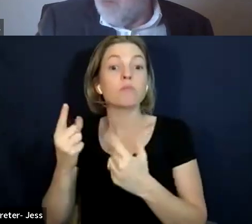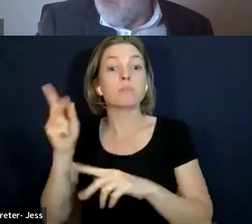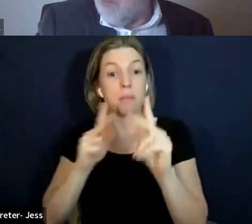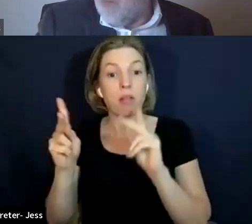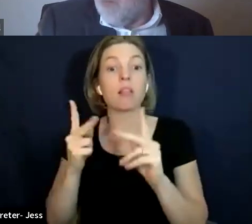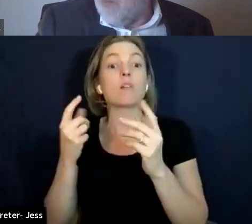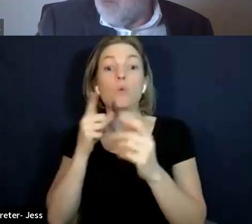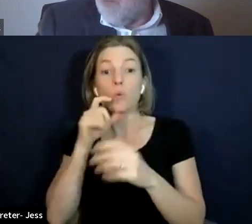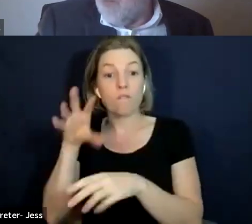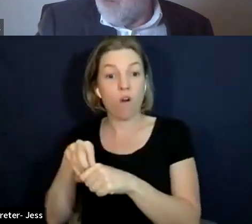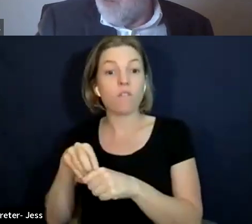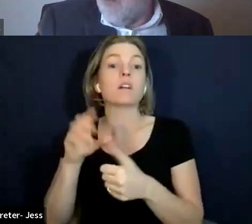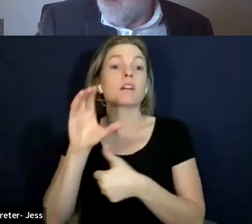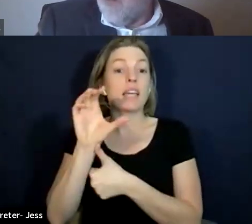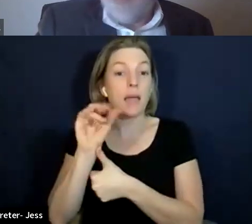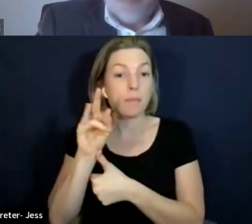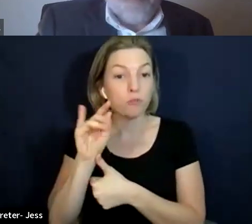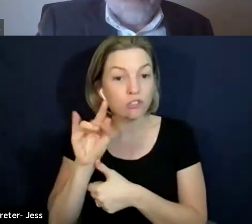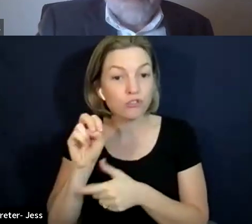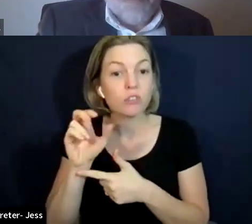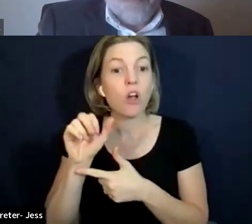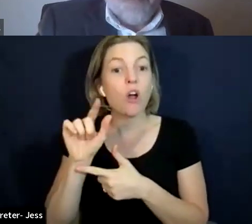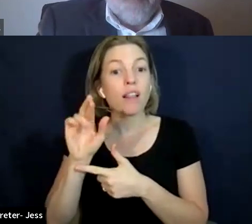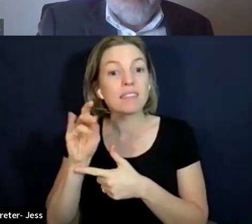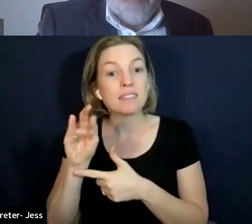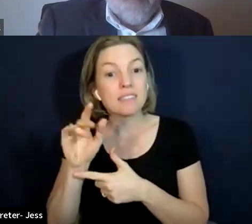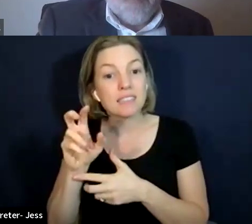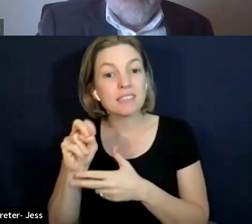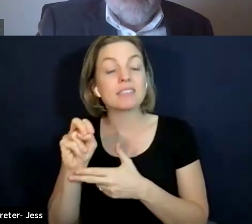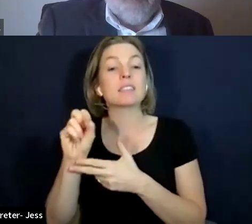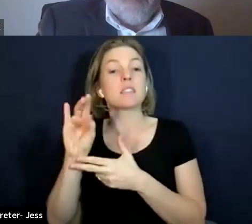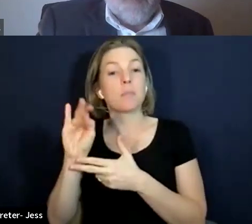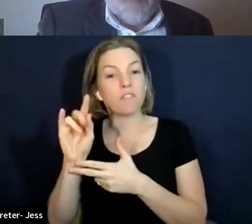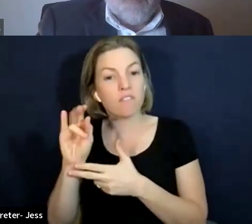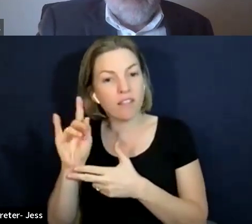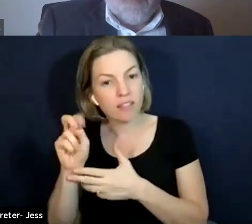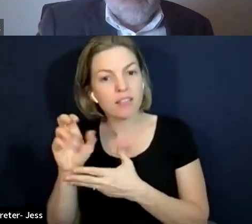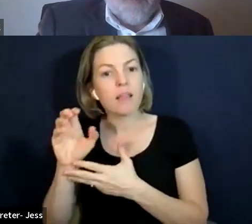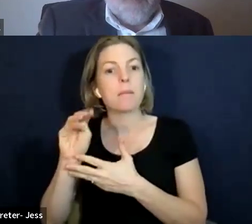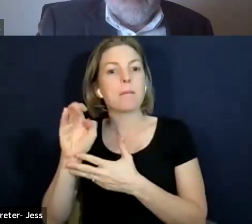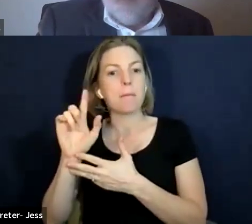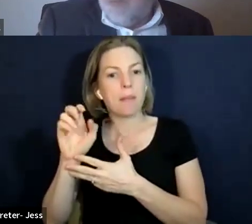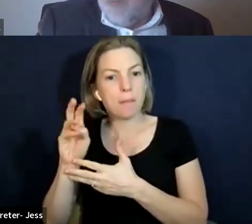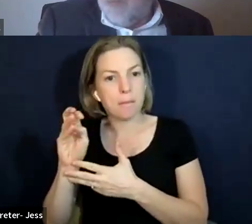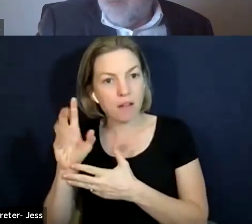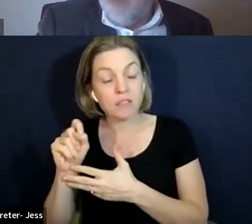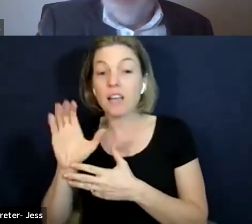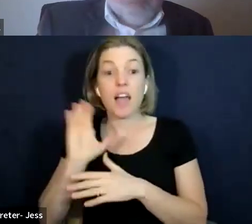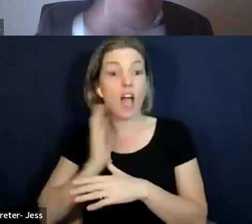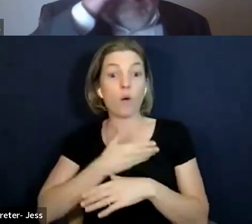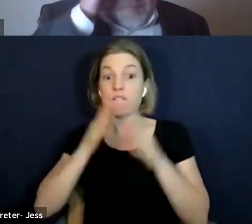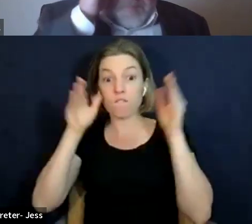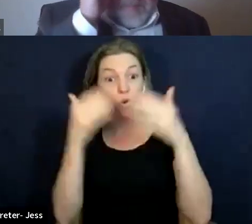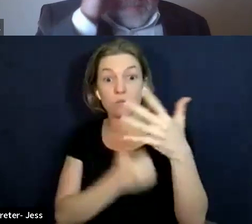Cambridge, Arlington, Somerville, Medford, and Belmont. Our main interests are water quality and flooding.